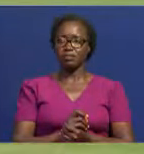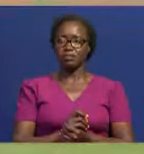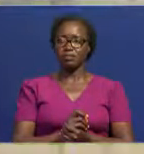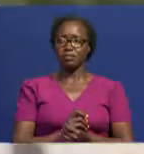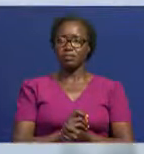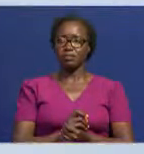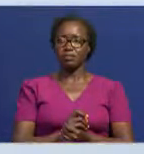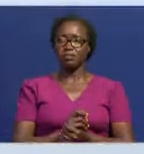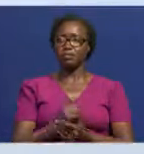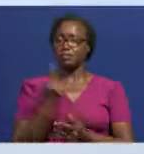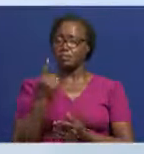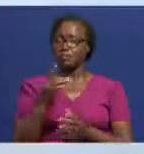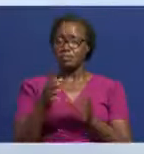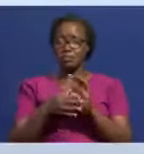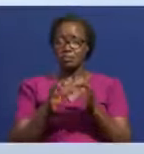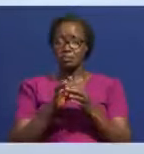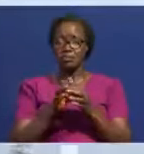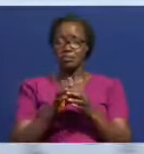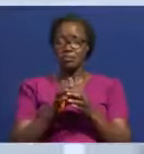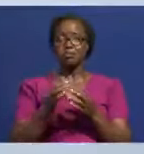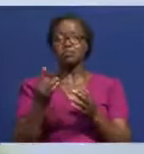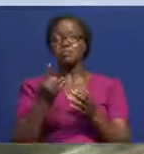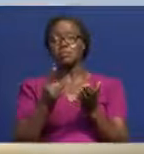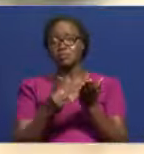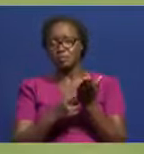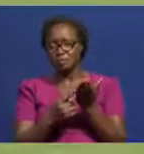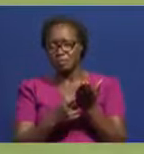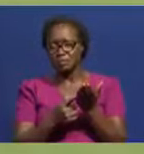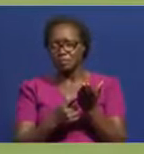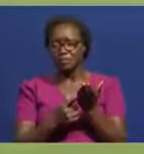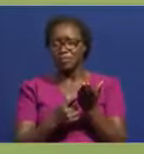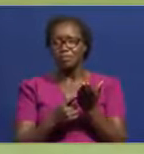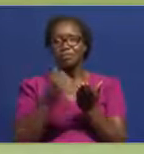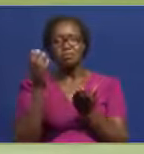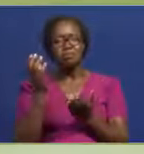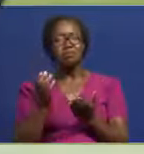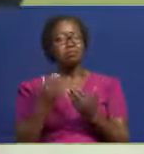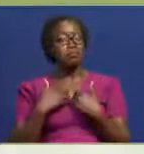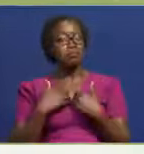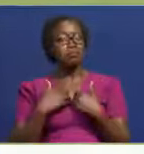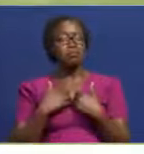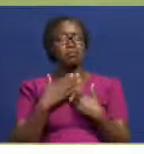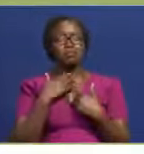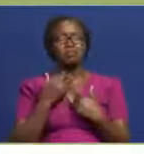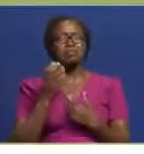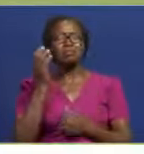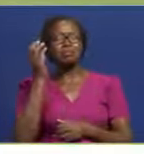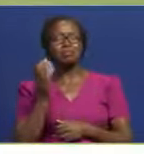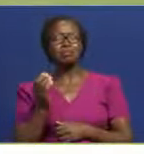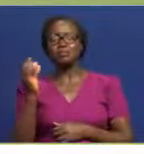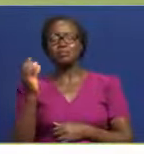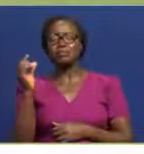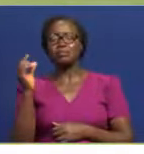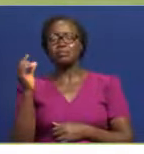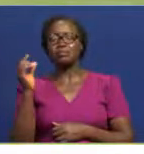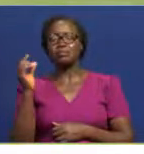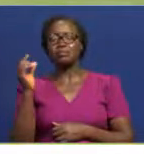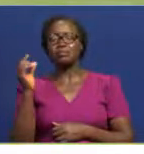With only one Olympic silver medal to his name, javelin thrower Julius Yego is hunting for a gold medal this time round. At